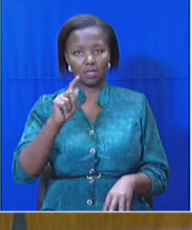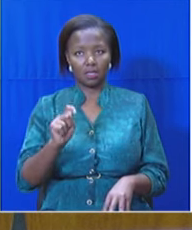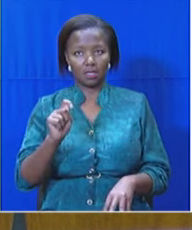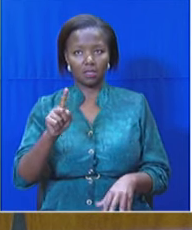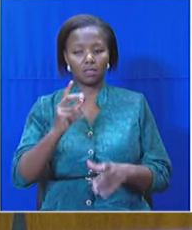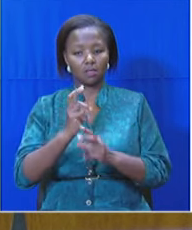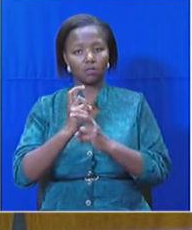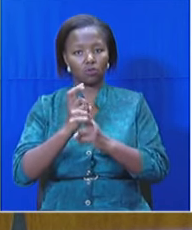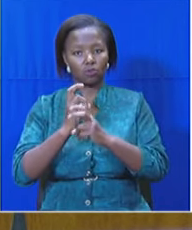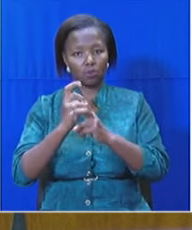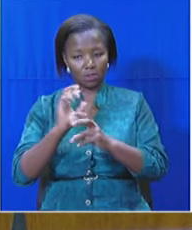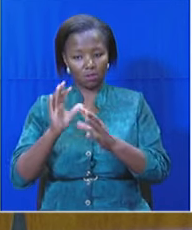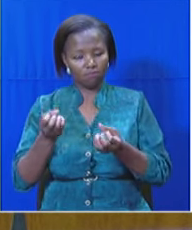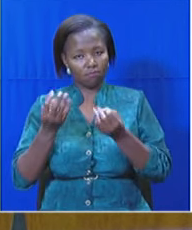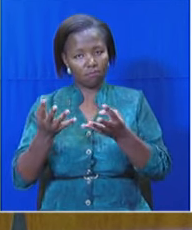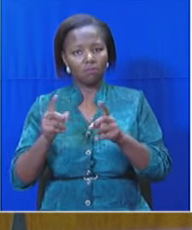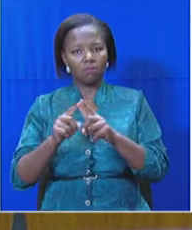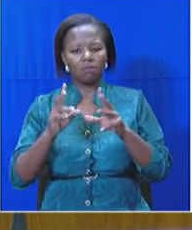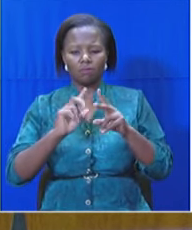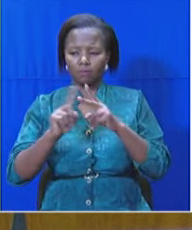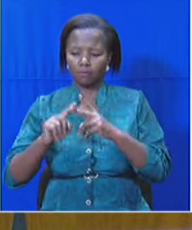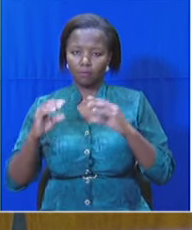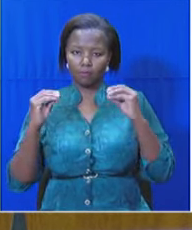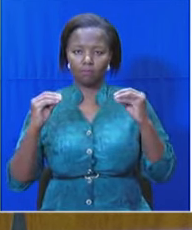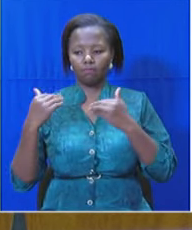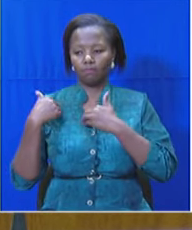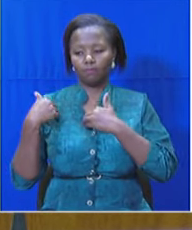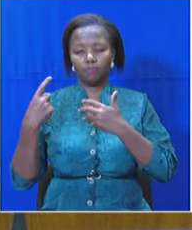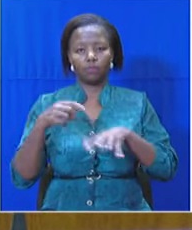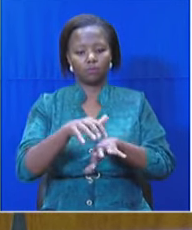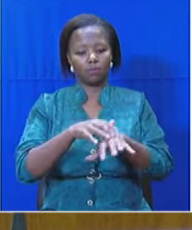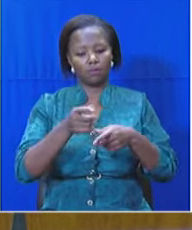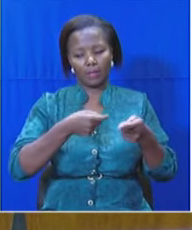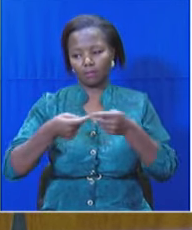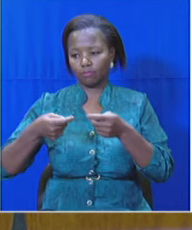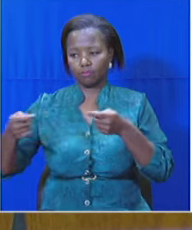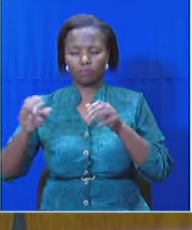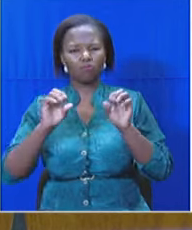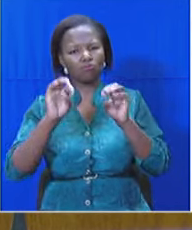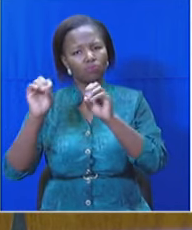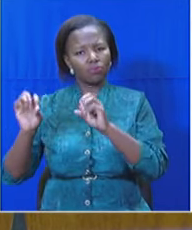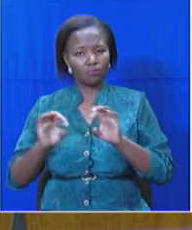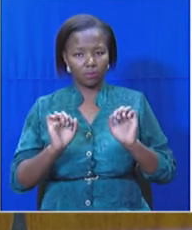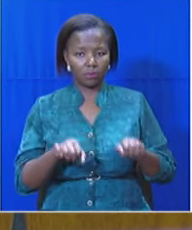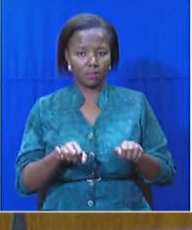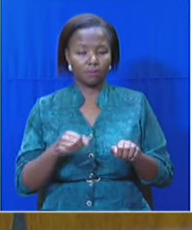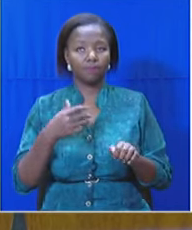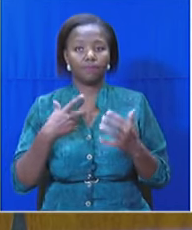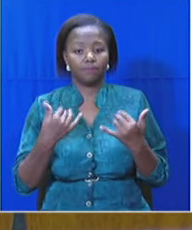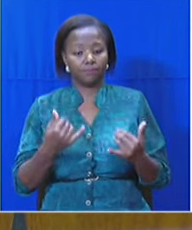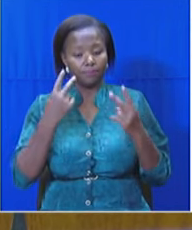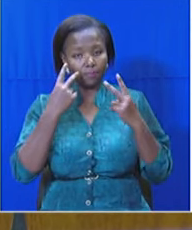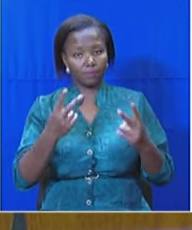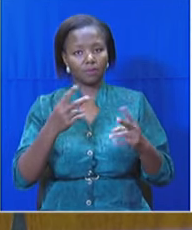logistic corridors that support the agri-park value chain. Honorable Chairperson, we are looking to the agri-park model